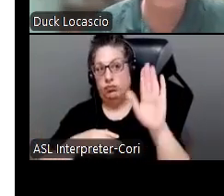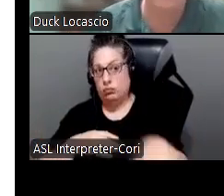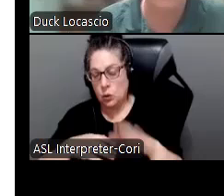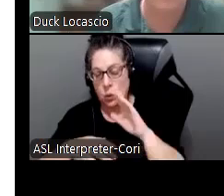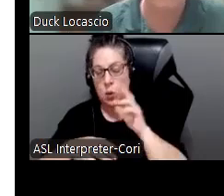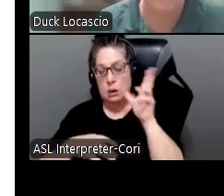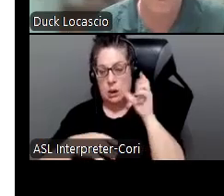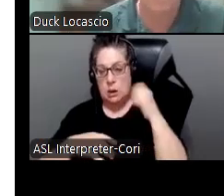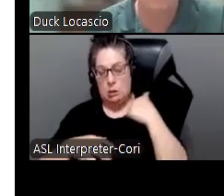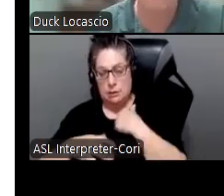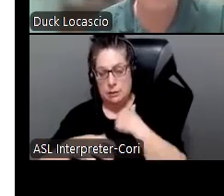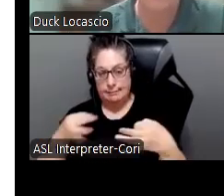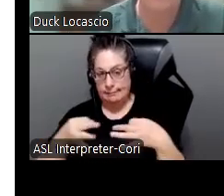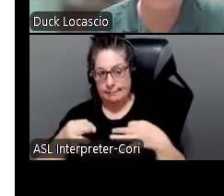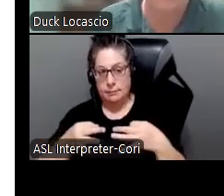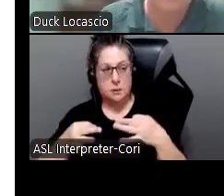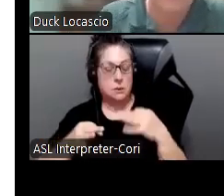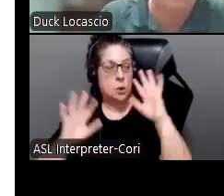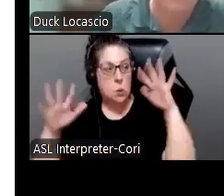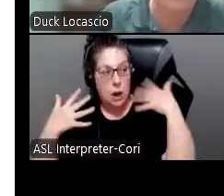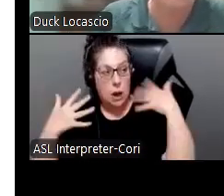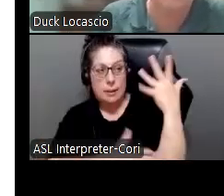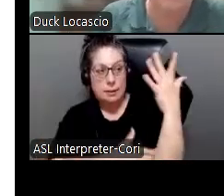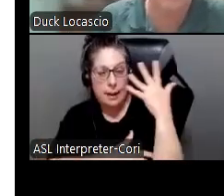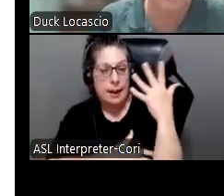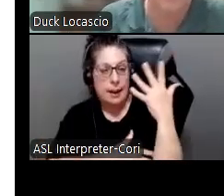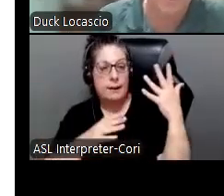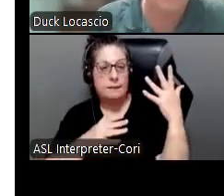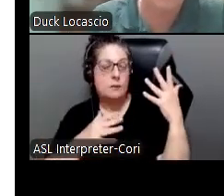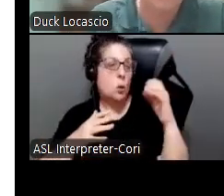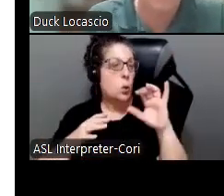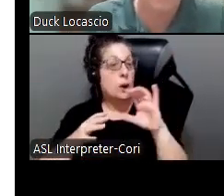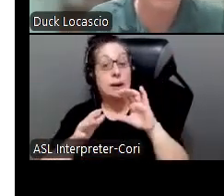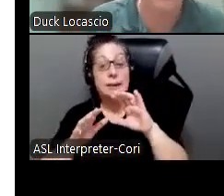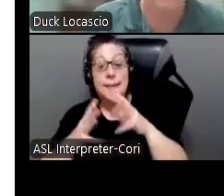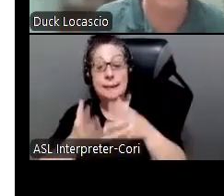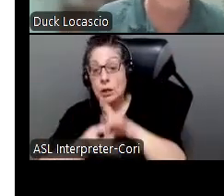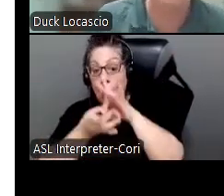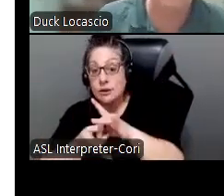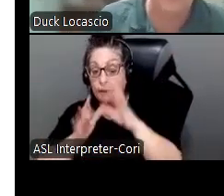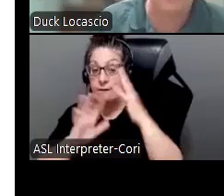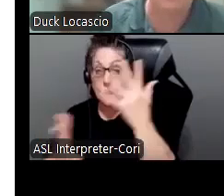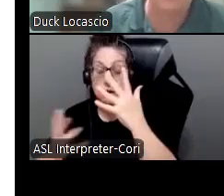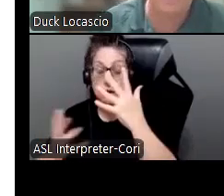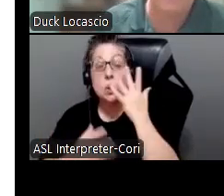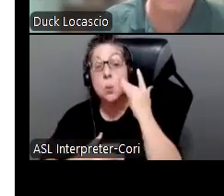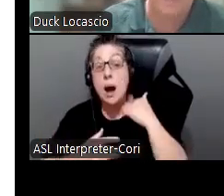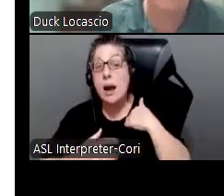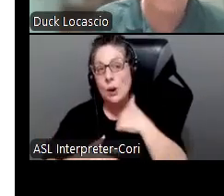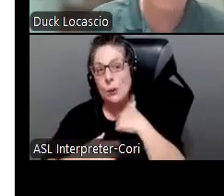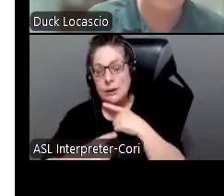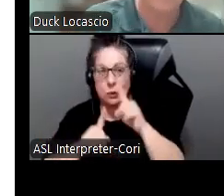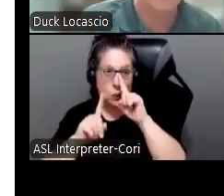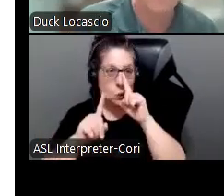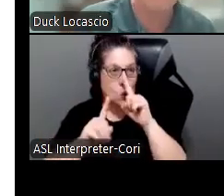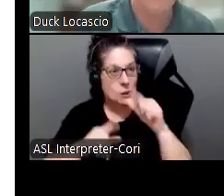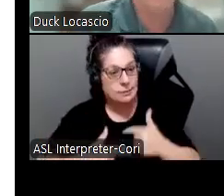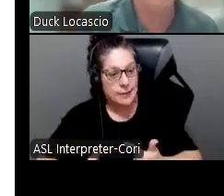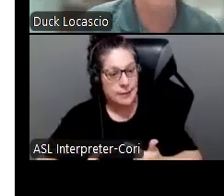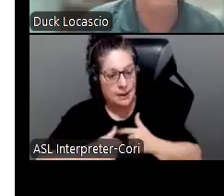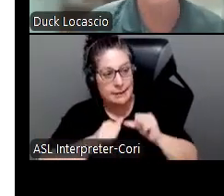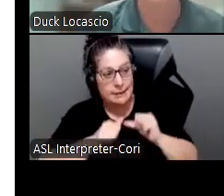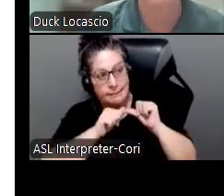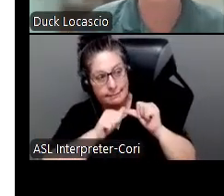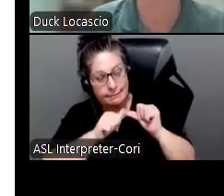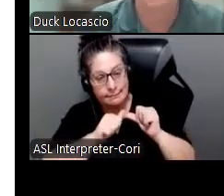hear us talking about wildlife forestry or ecological forestry, but it's because we're basically trying to create habitat conditions that